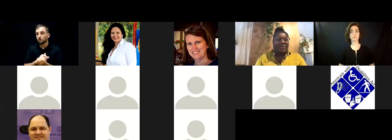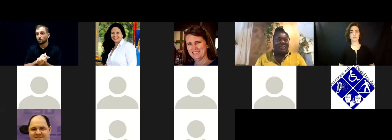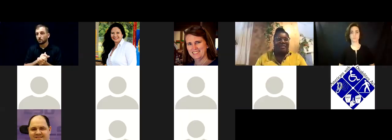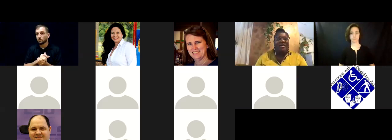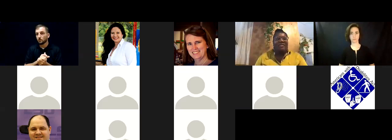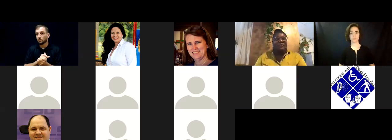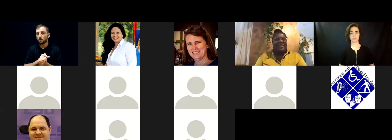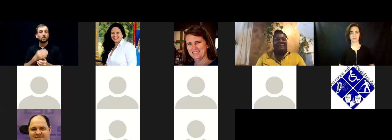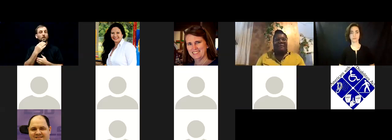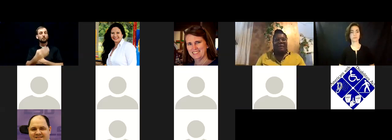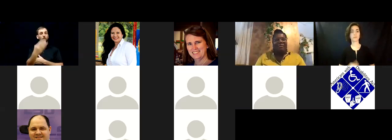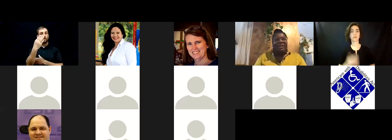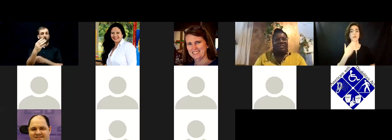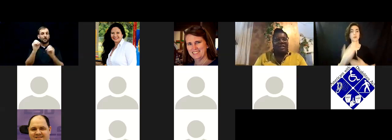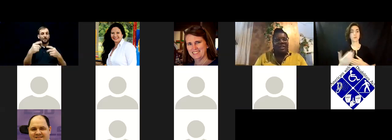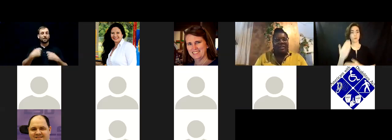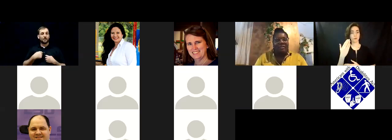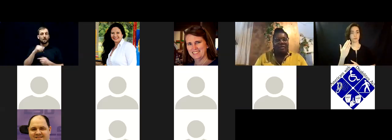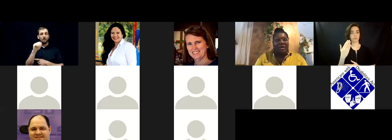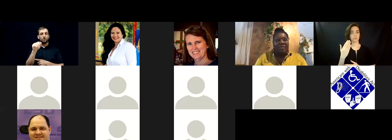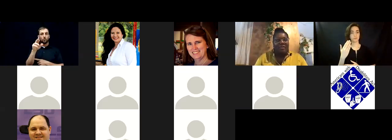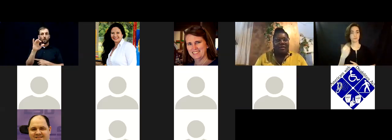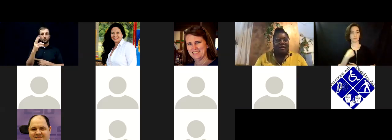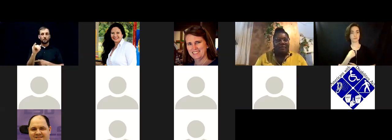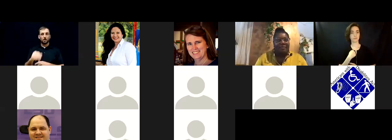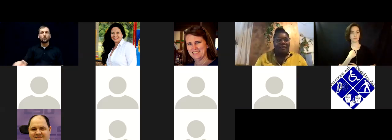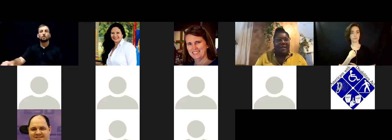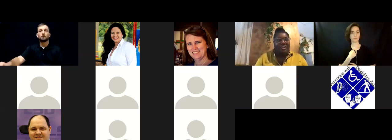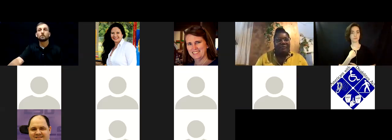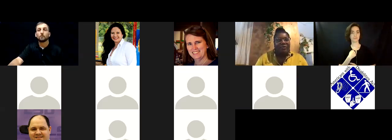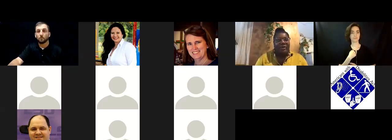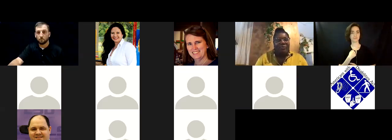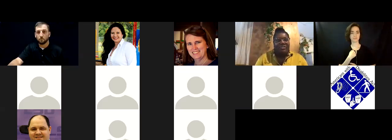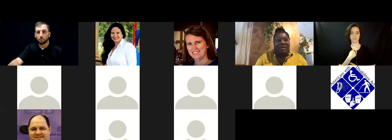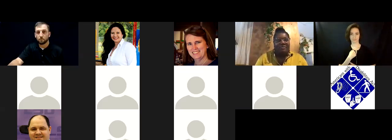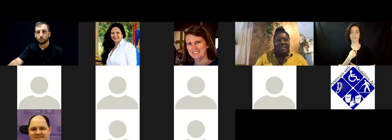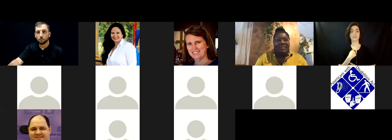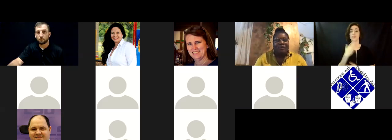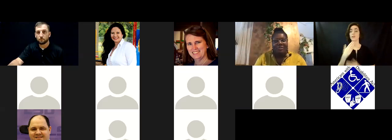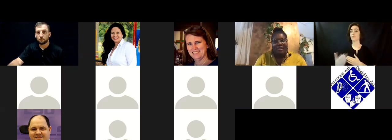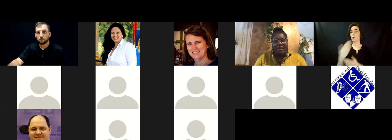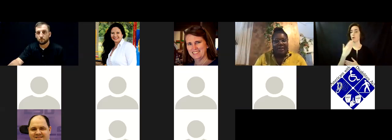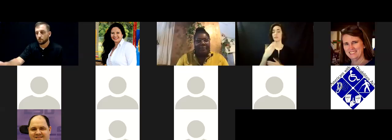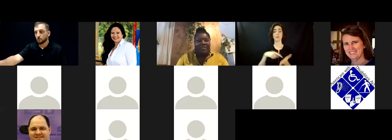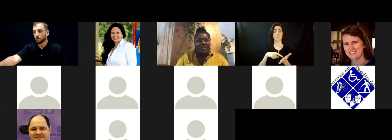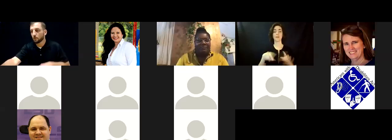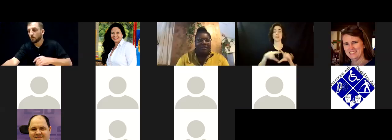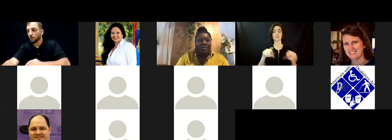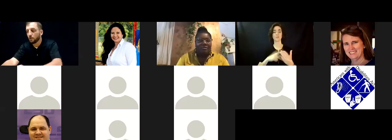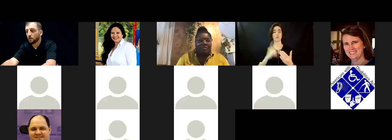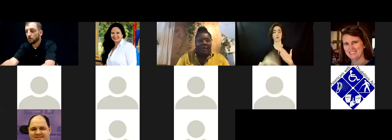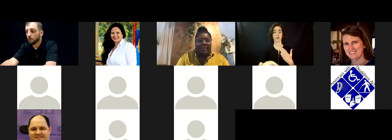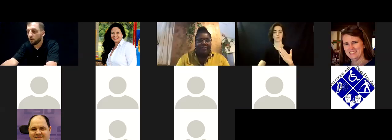Good morning. So yeah, I'm Amarachi, and the paycheck program, which stands for Post-Secondary Apprenticeship for